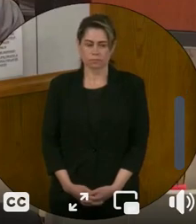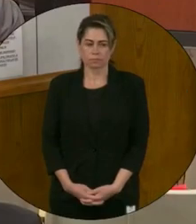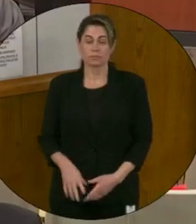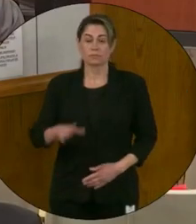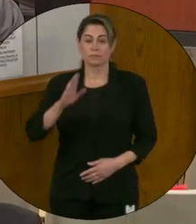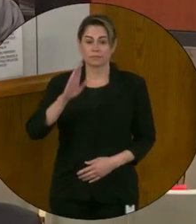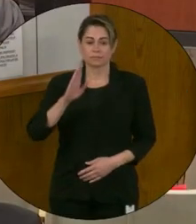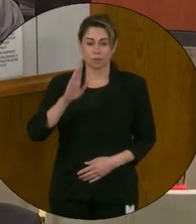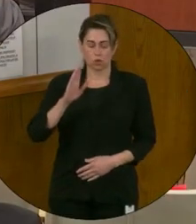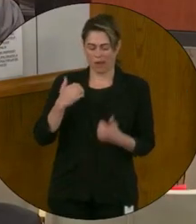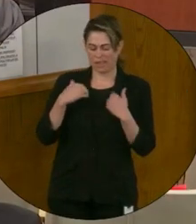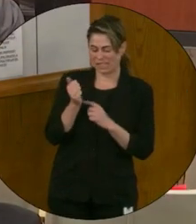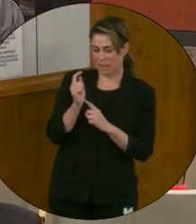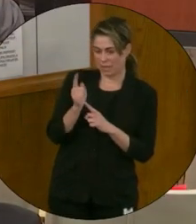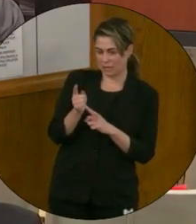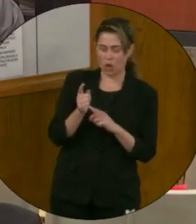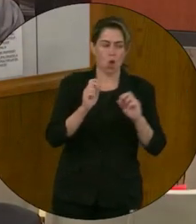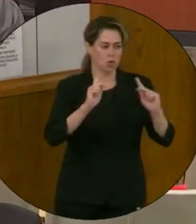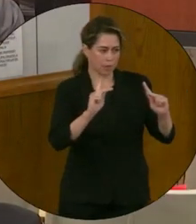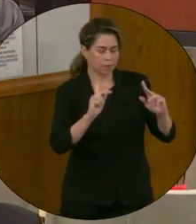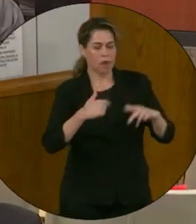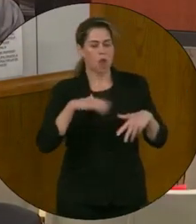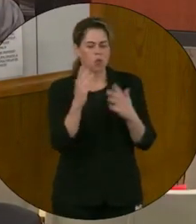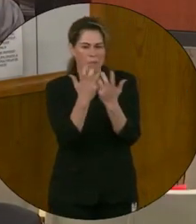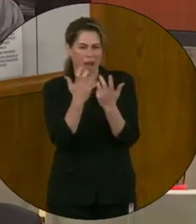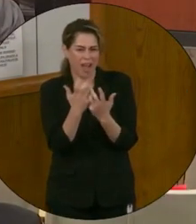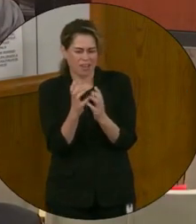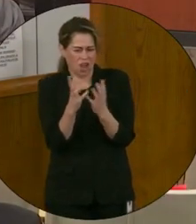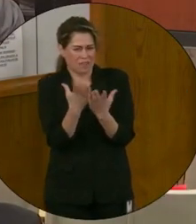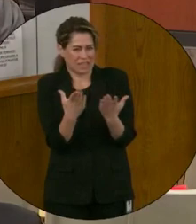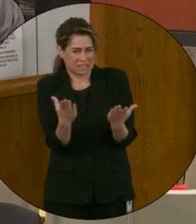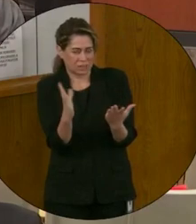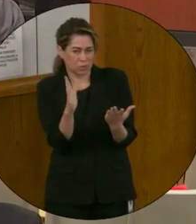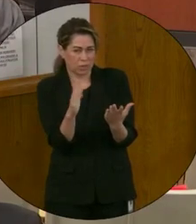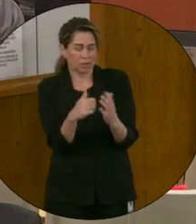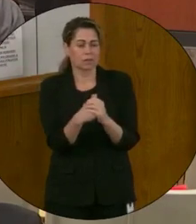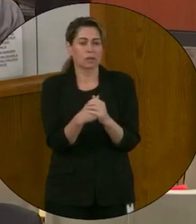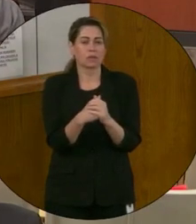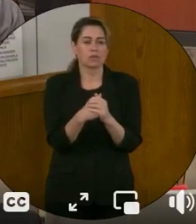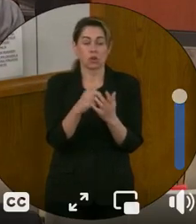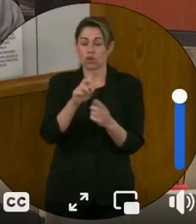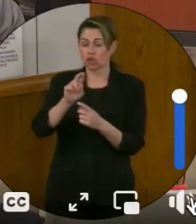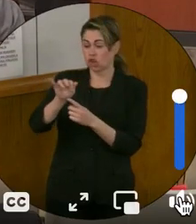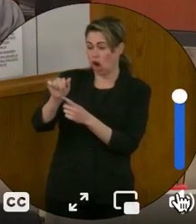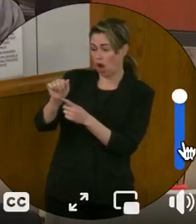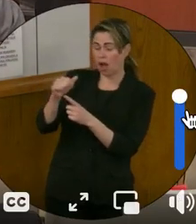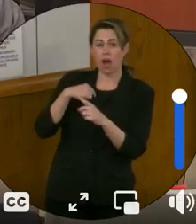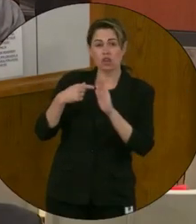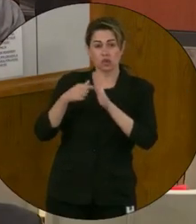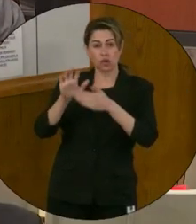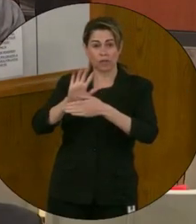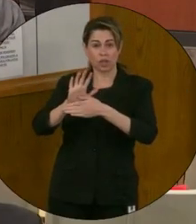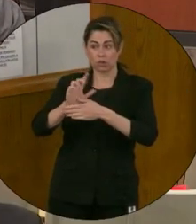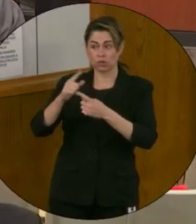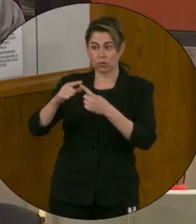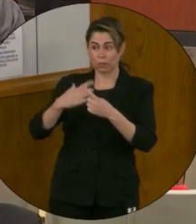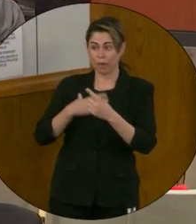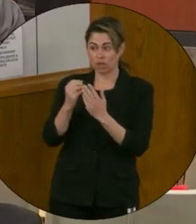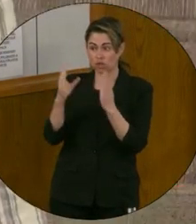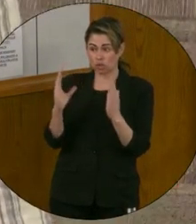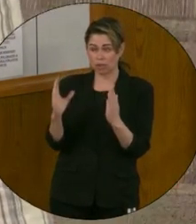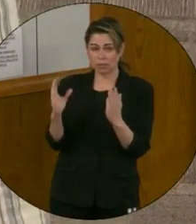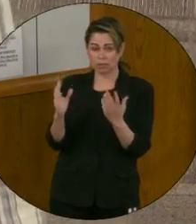All right, Ms. Salty, you have 10 minutes. Okay, so I'm going to combine a bunch of stuff. So, Dr. Jara, I showed your video to my students the